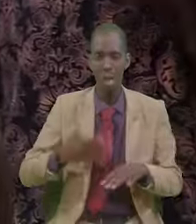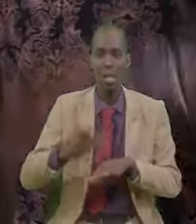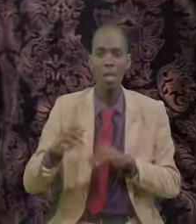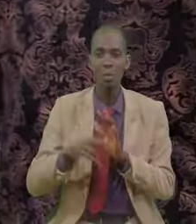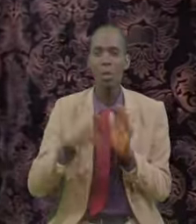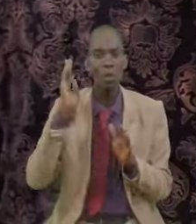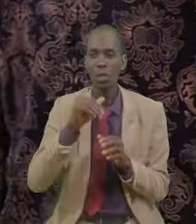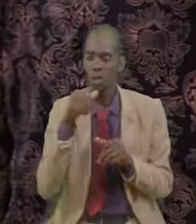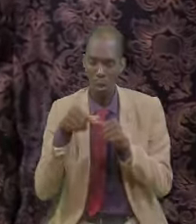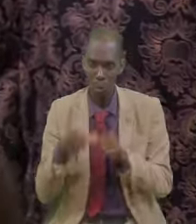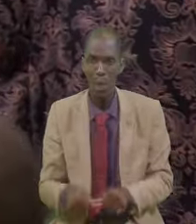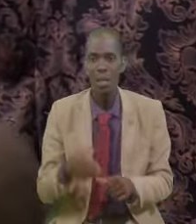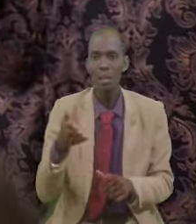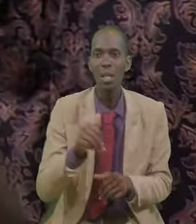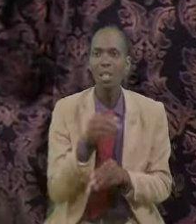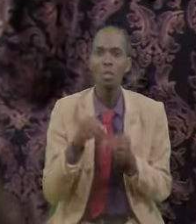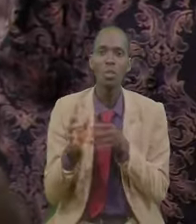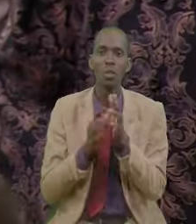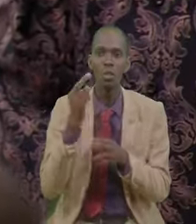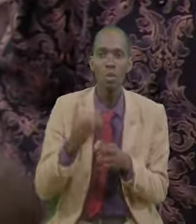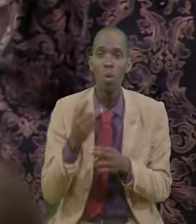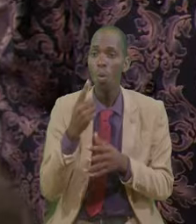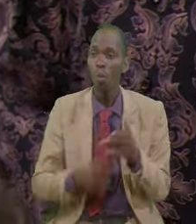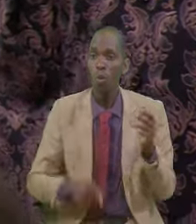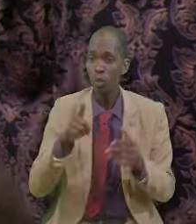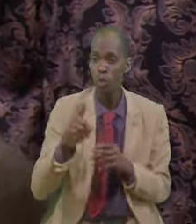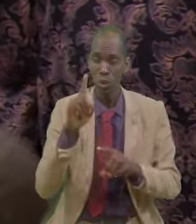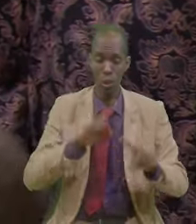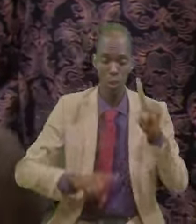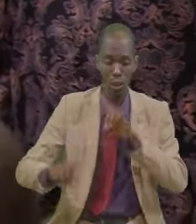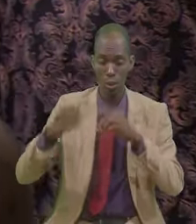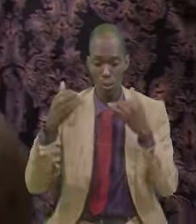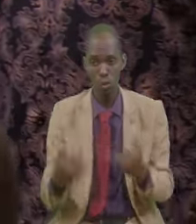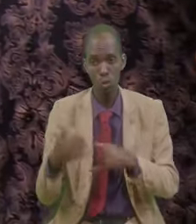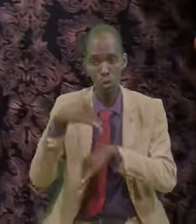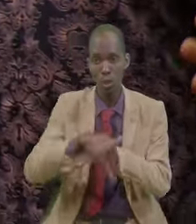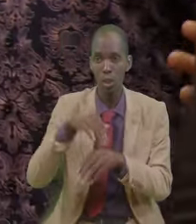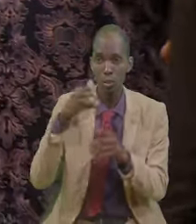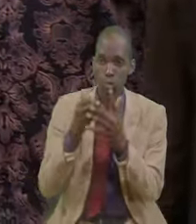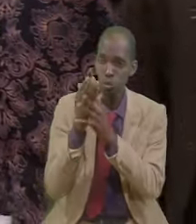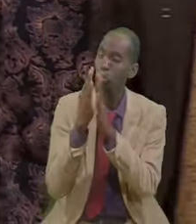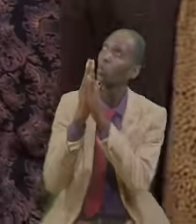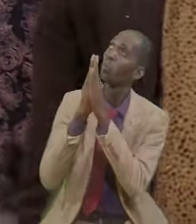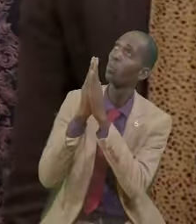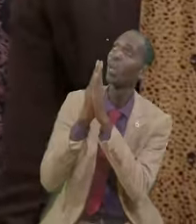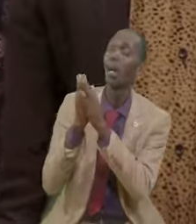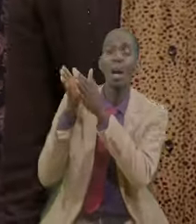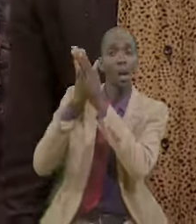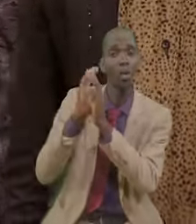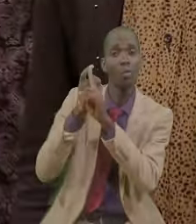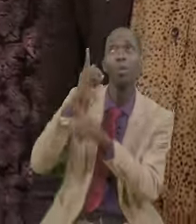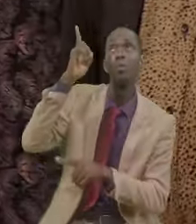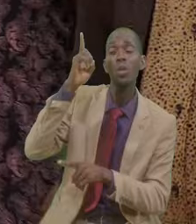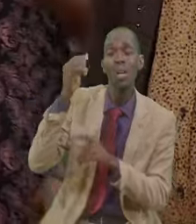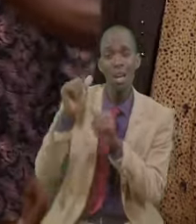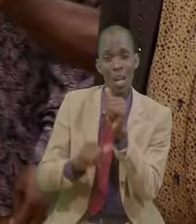not abide. What to say tonight that you are requesting from God? Every prayer